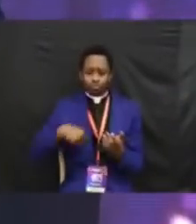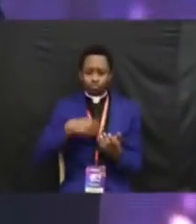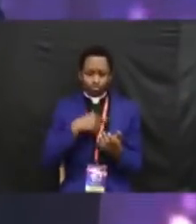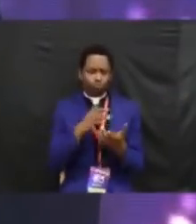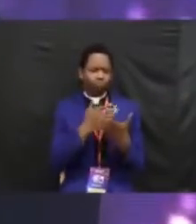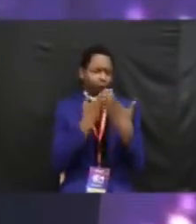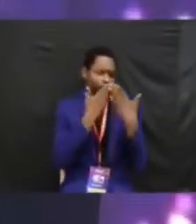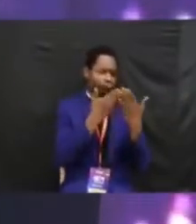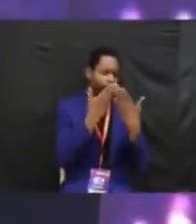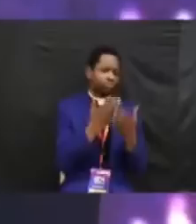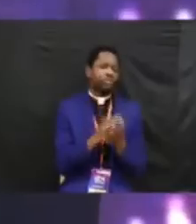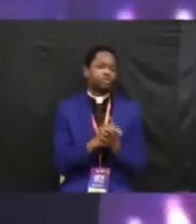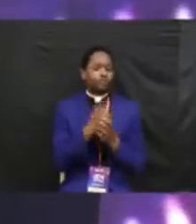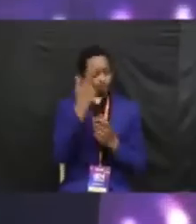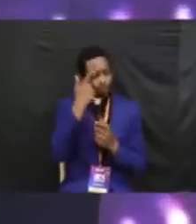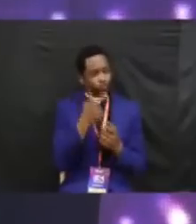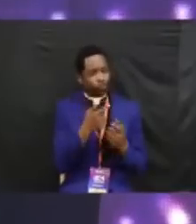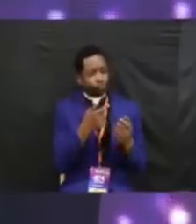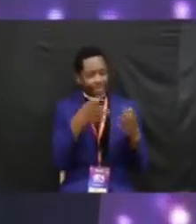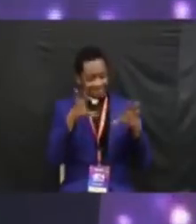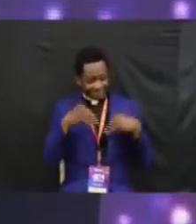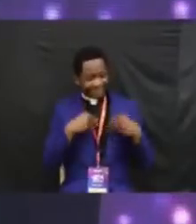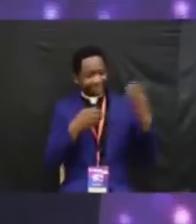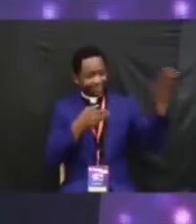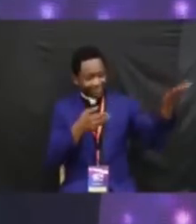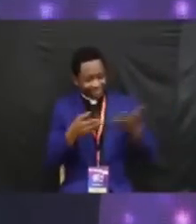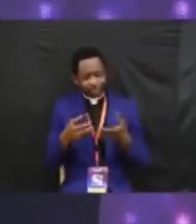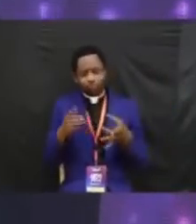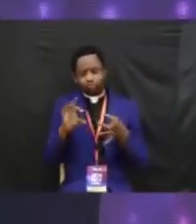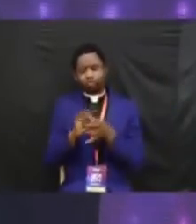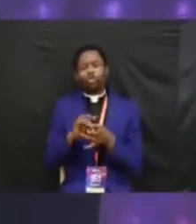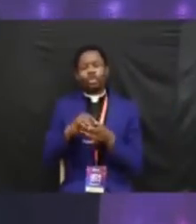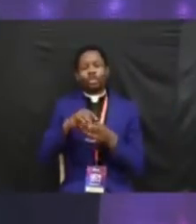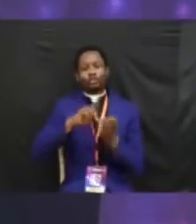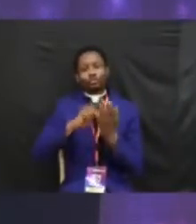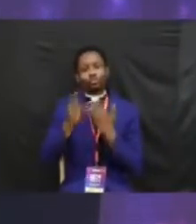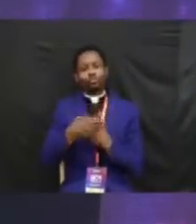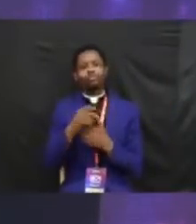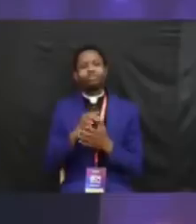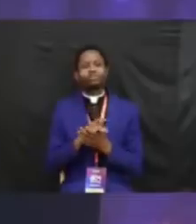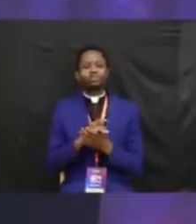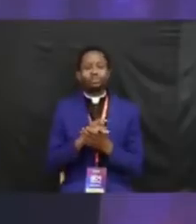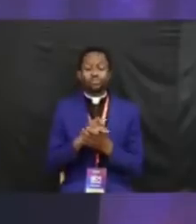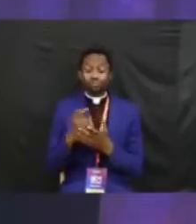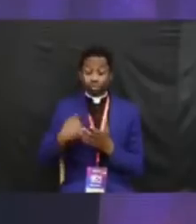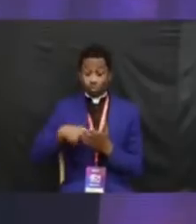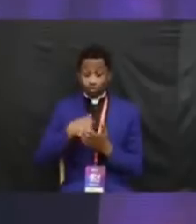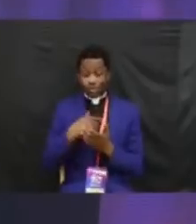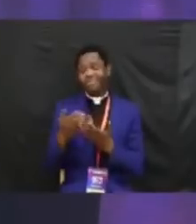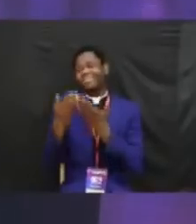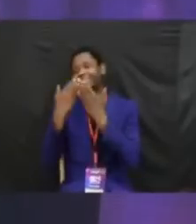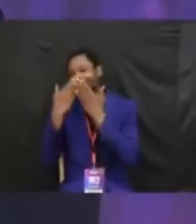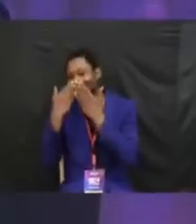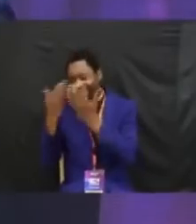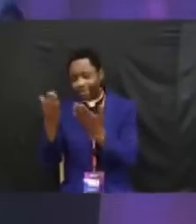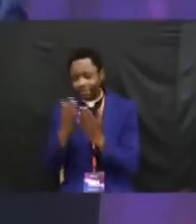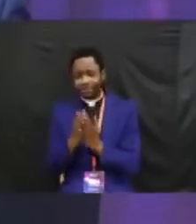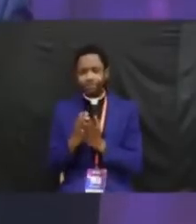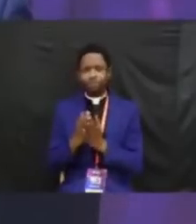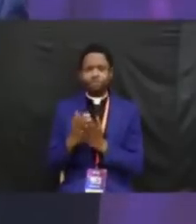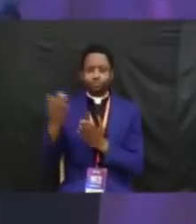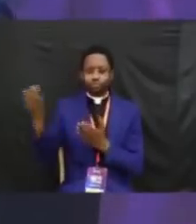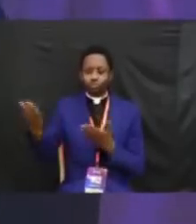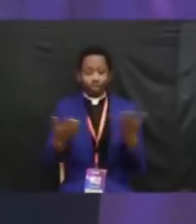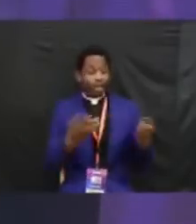to you for accepting our invitation to be with us here in person. We are incredibly thankful. I welcome